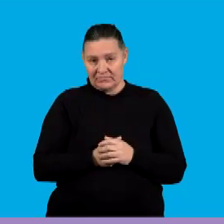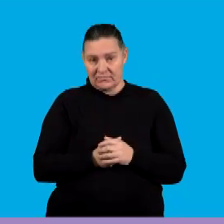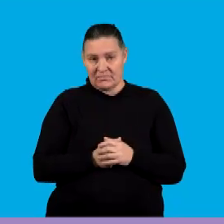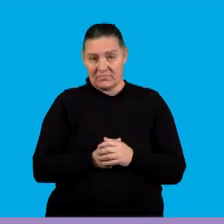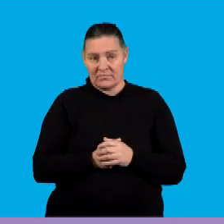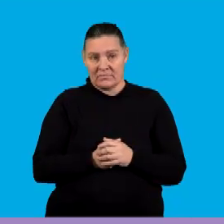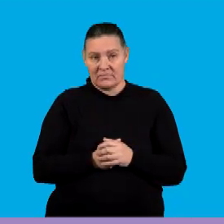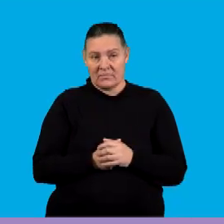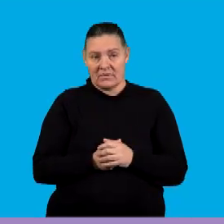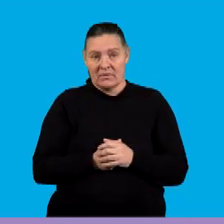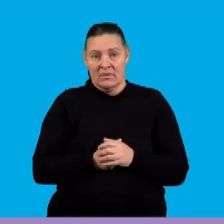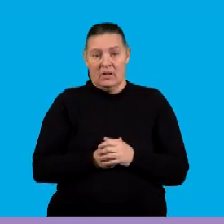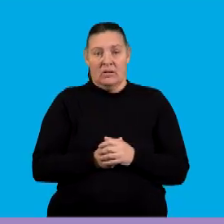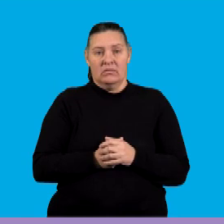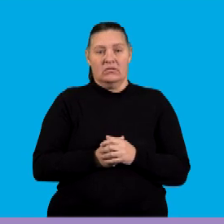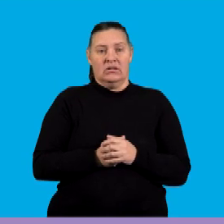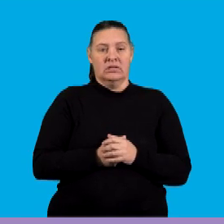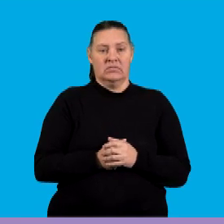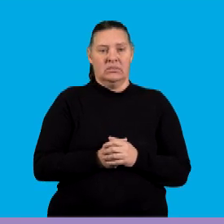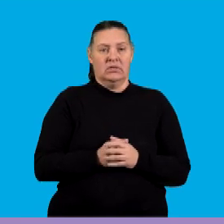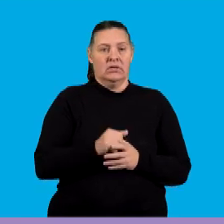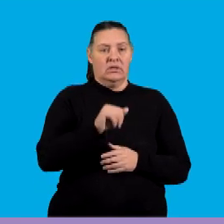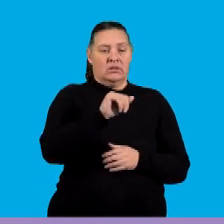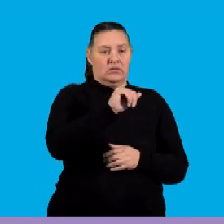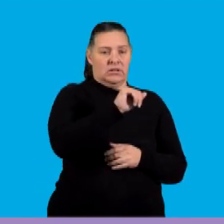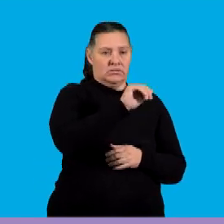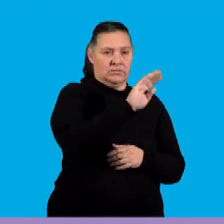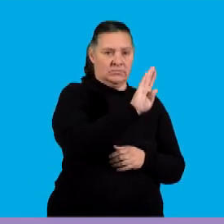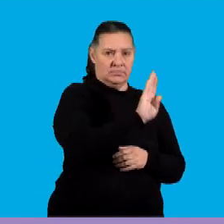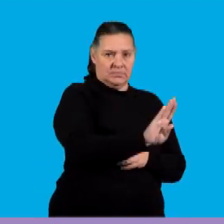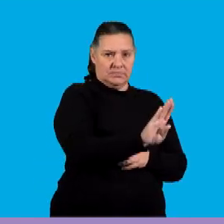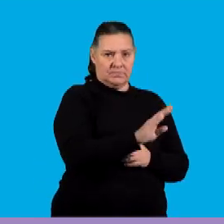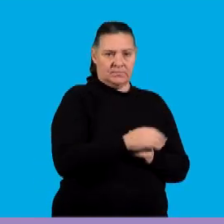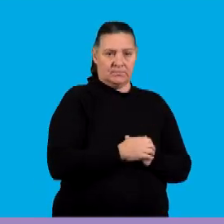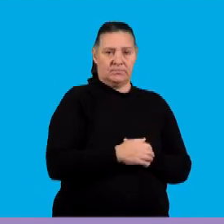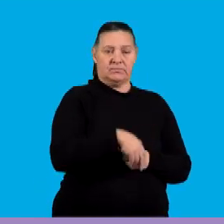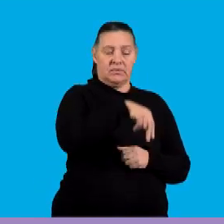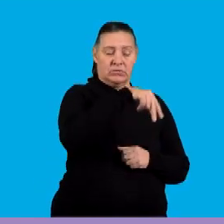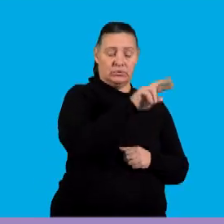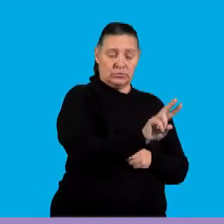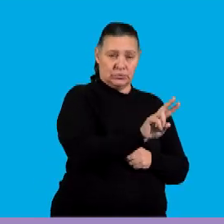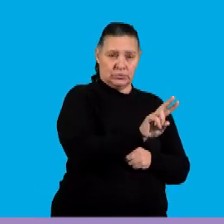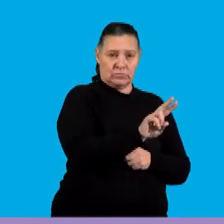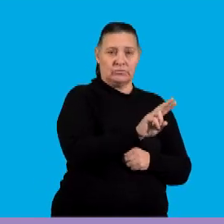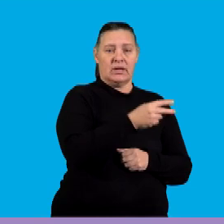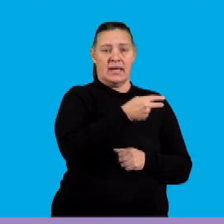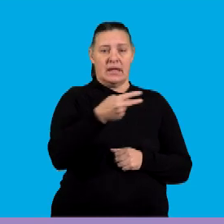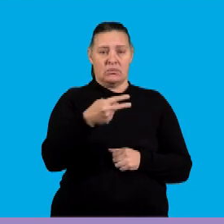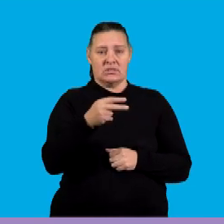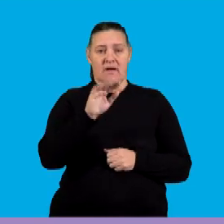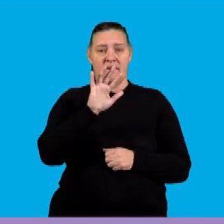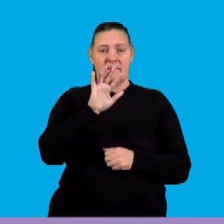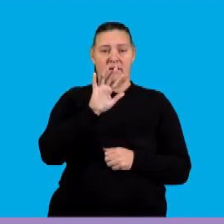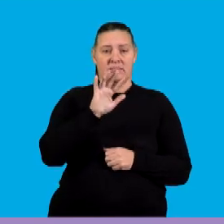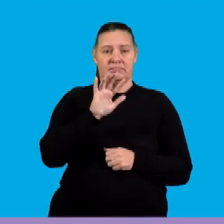gradient. Let's take point B. So we are going to now say the x value for point B is 2 and the